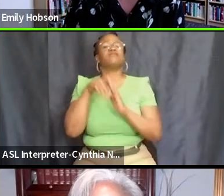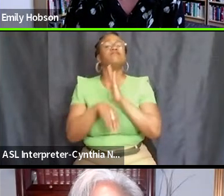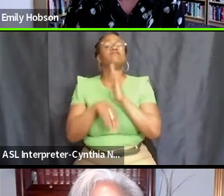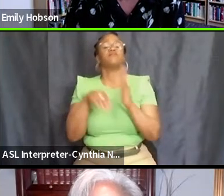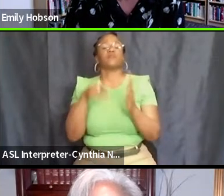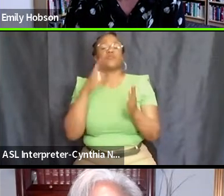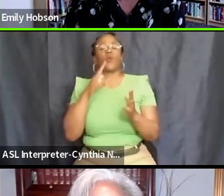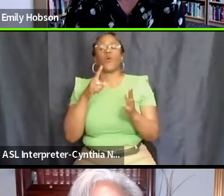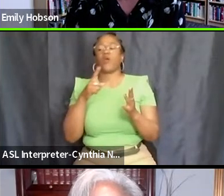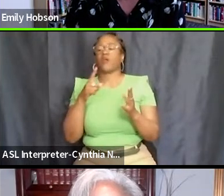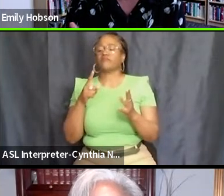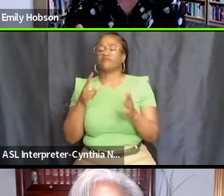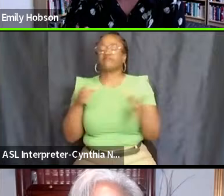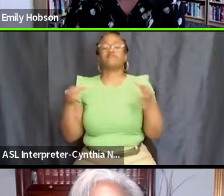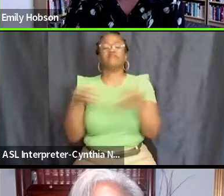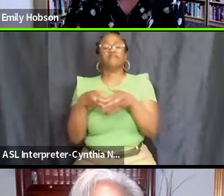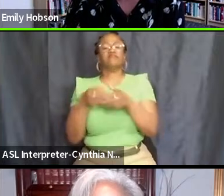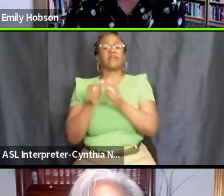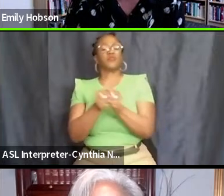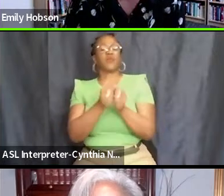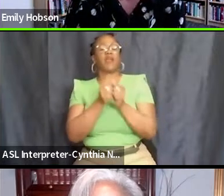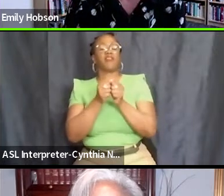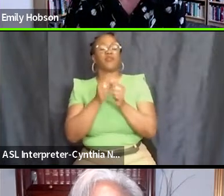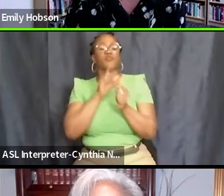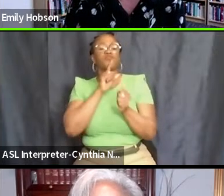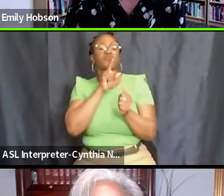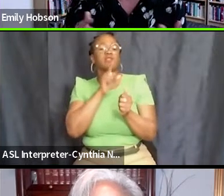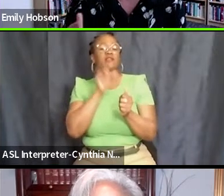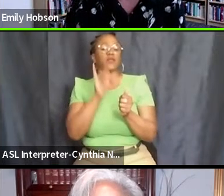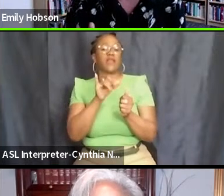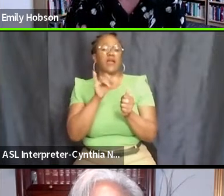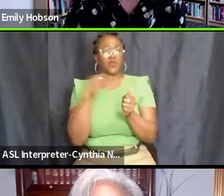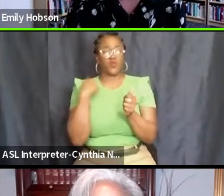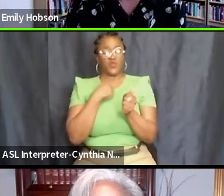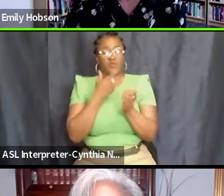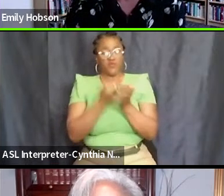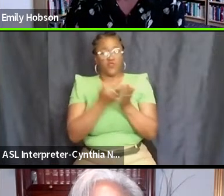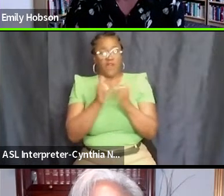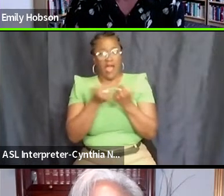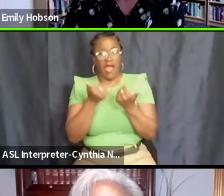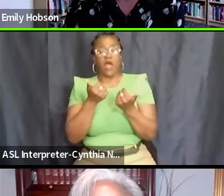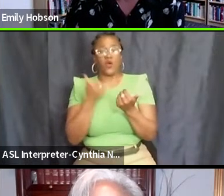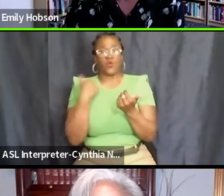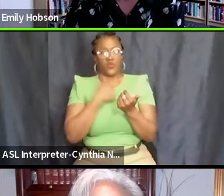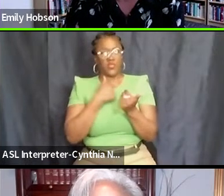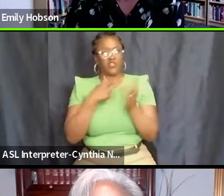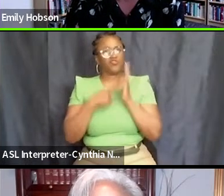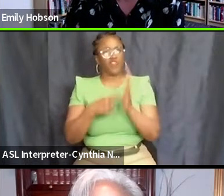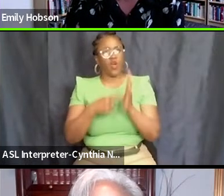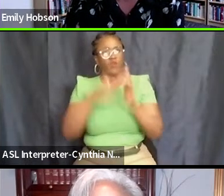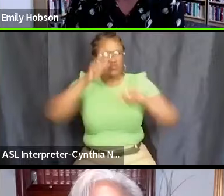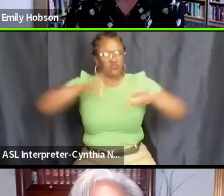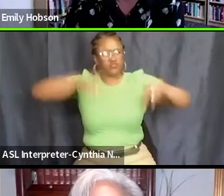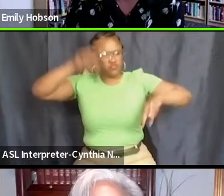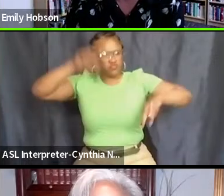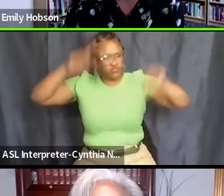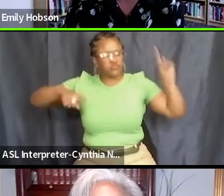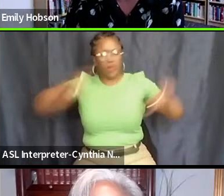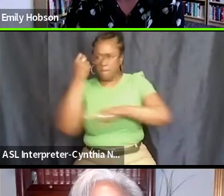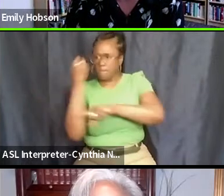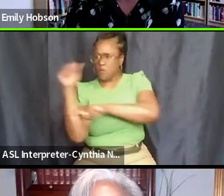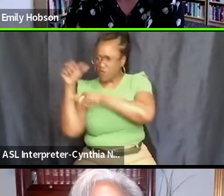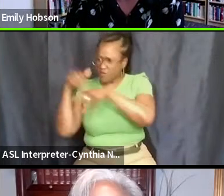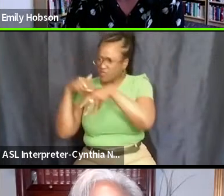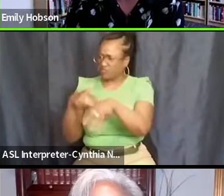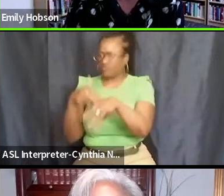mobilization. And I think we really counter that by showing the breadth and the range and the vitality of different kinds of movements across the